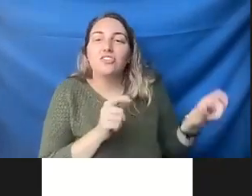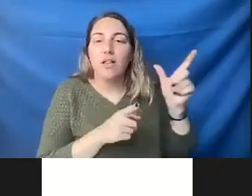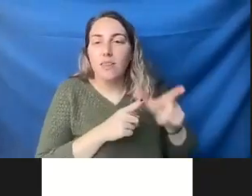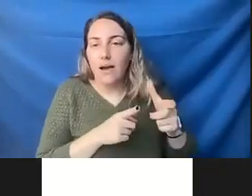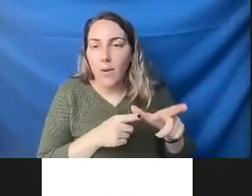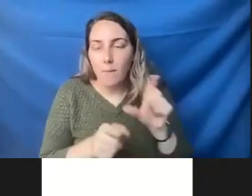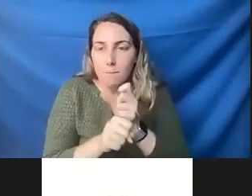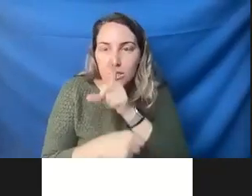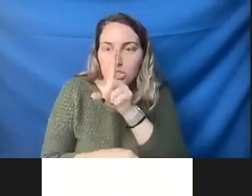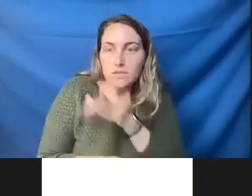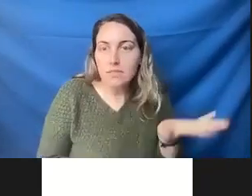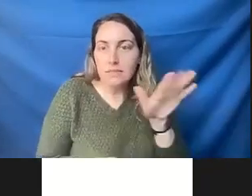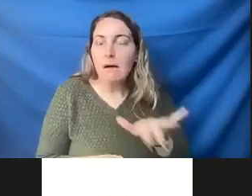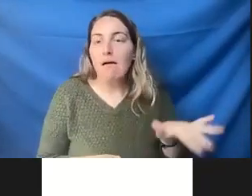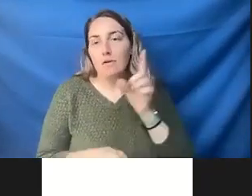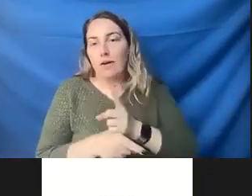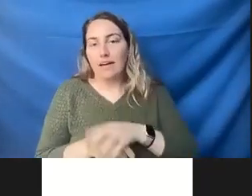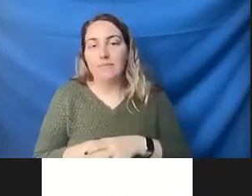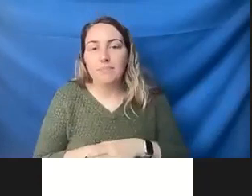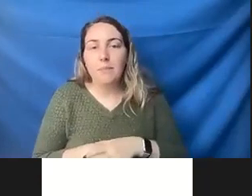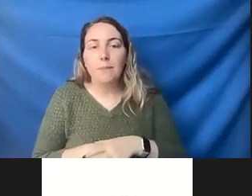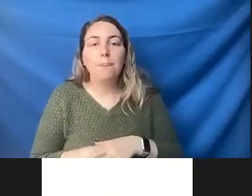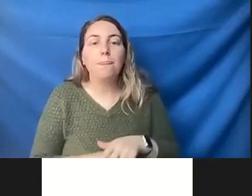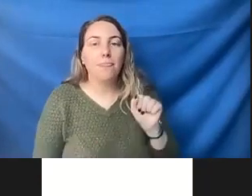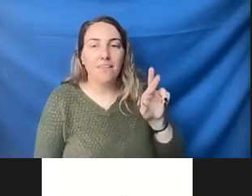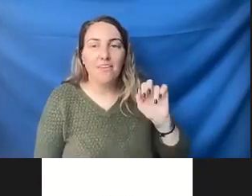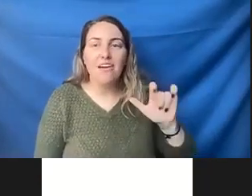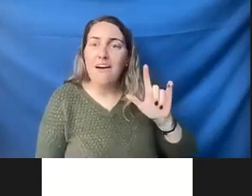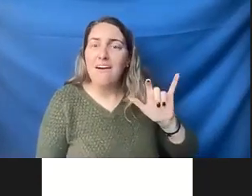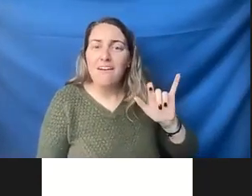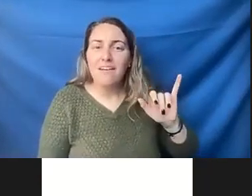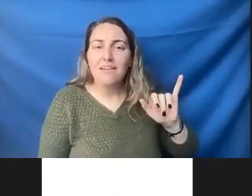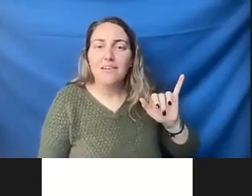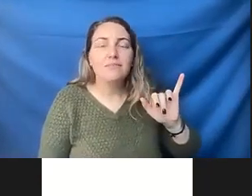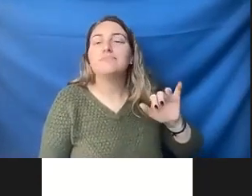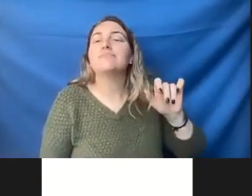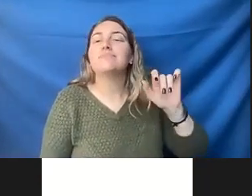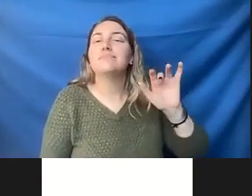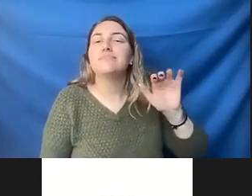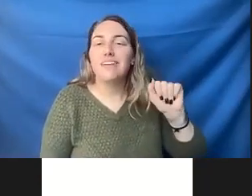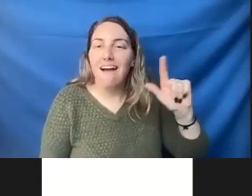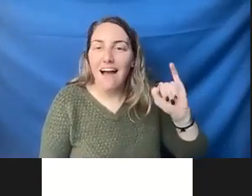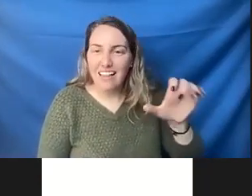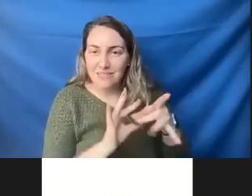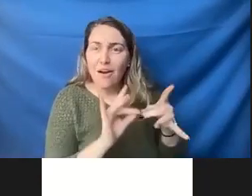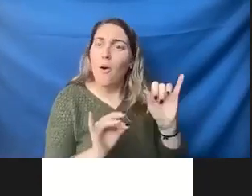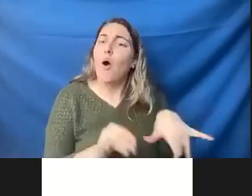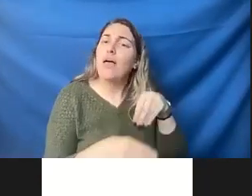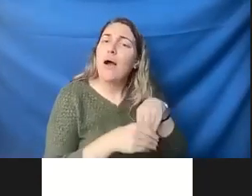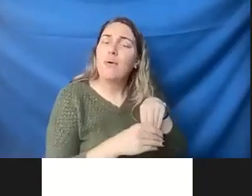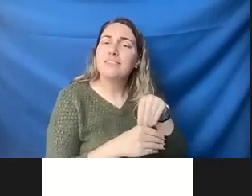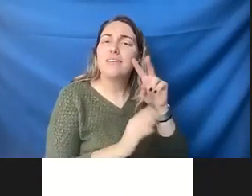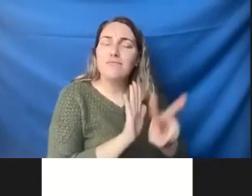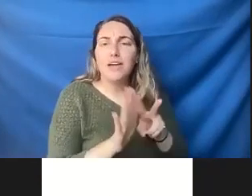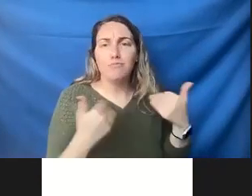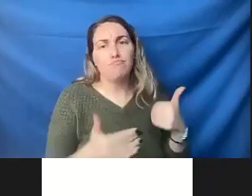mentioned that the answer to his question was in the video. I think it's always worth going over questions again, just in case, to really